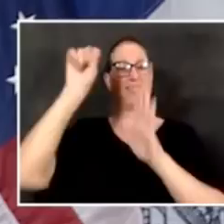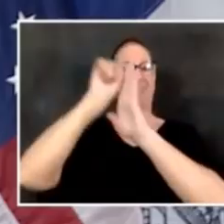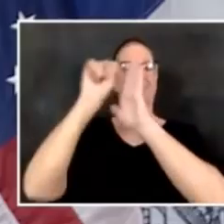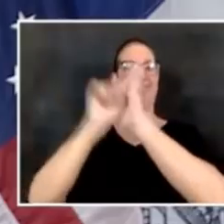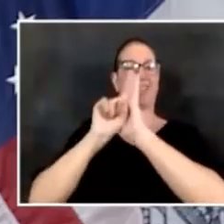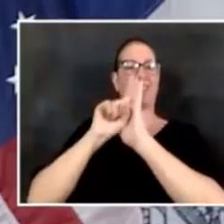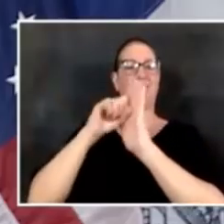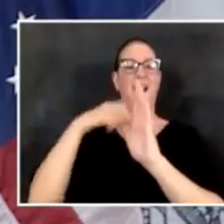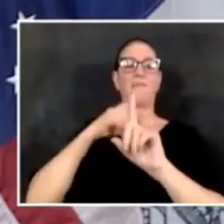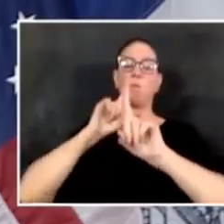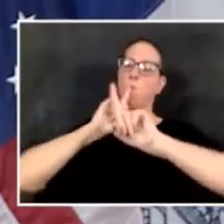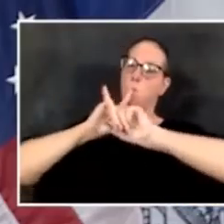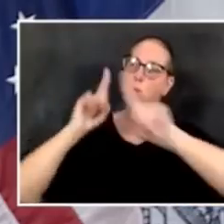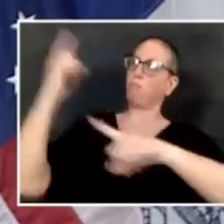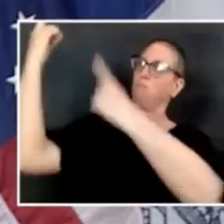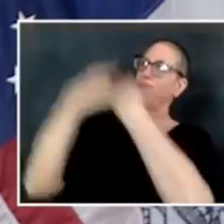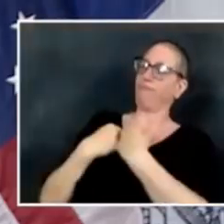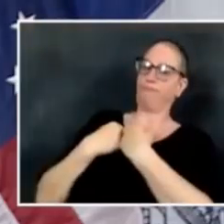now